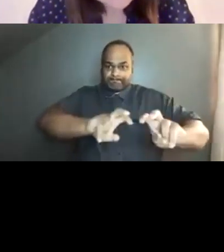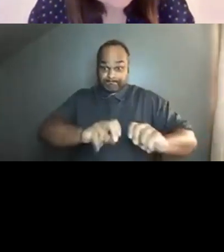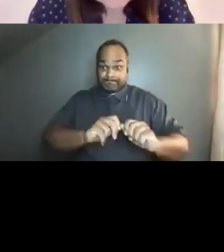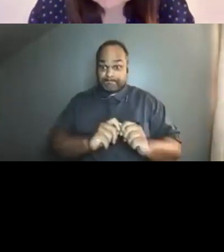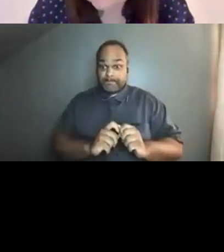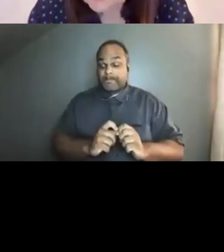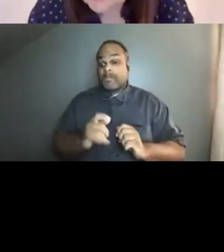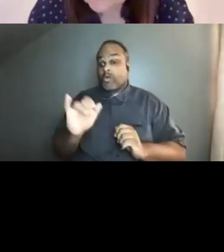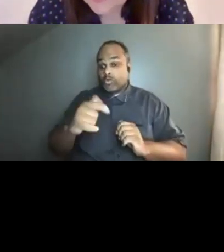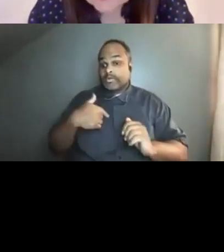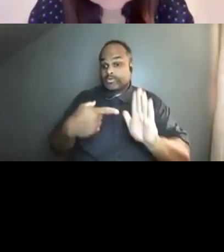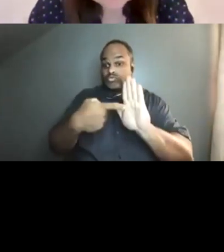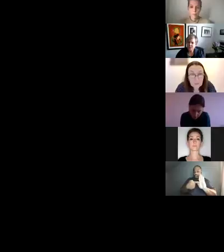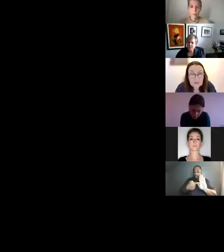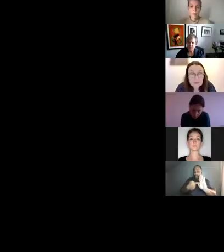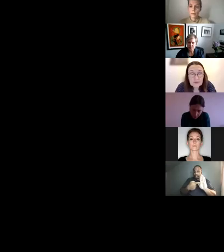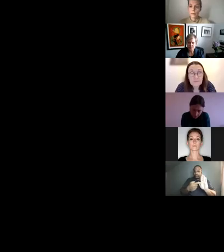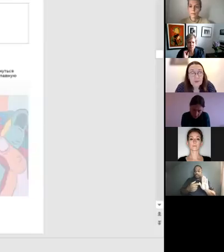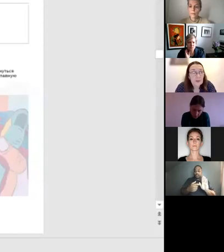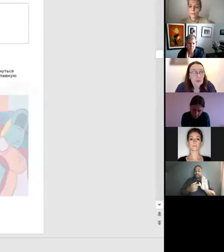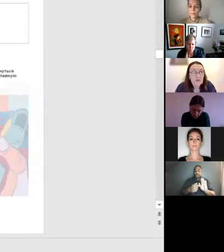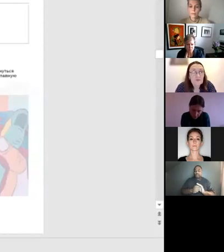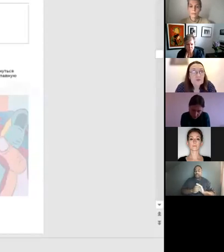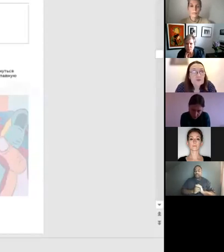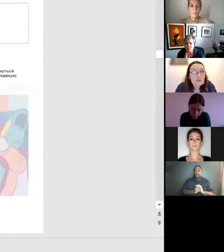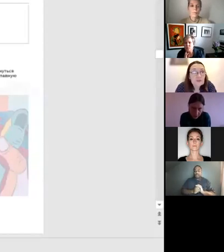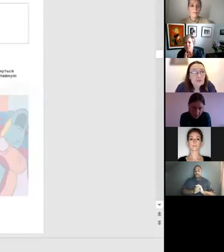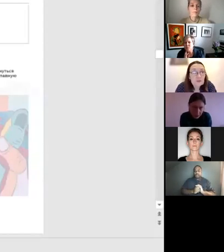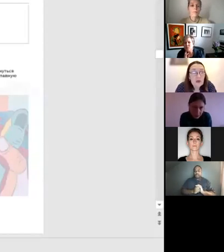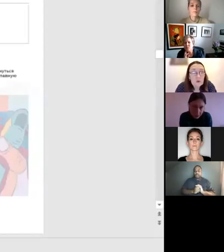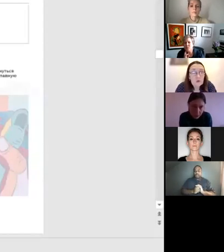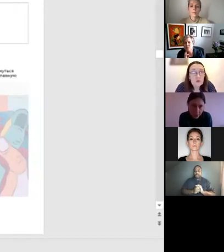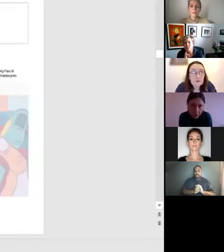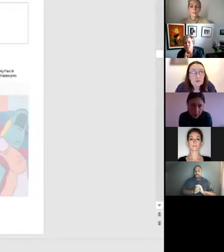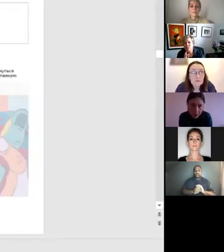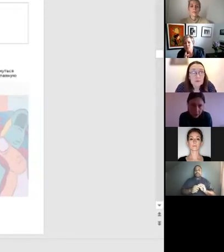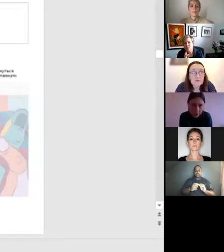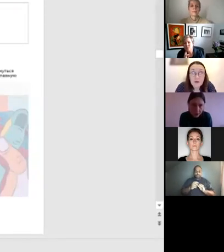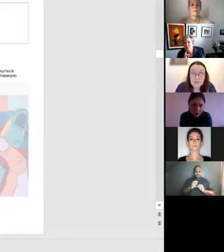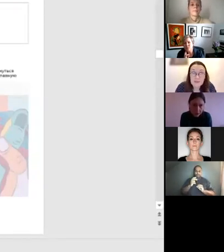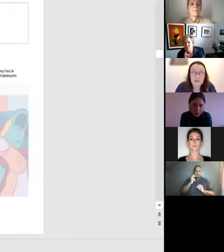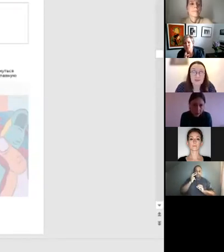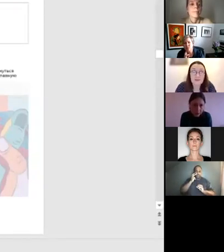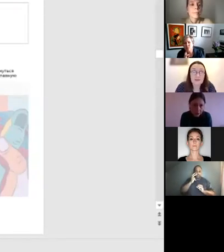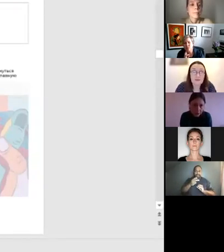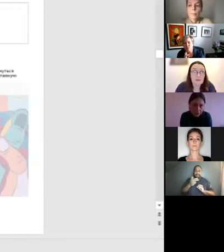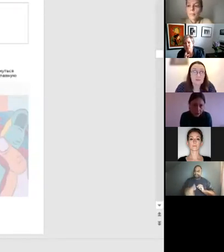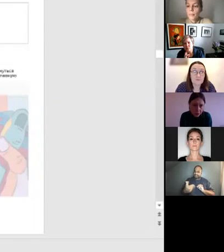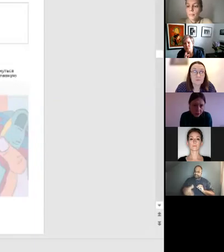a little bit of other examples. We see how fast